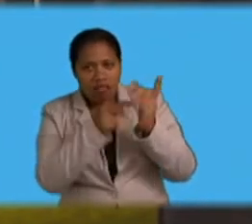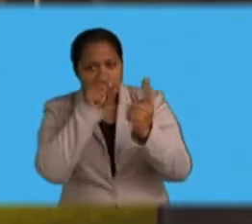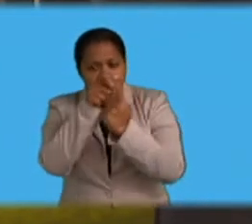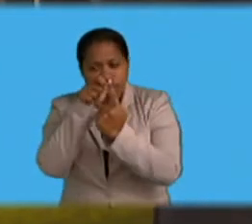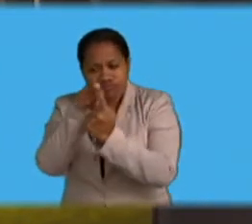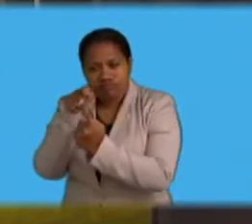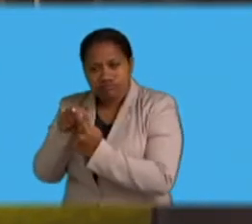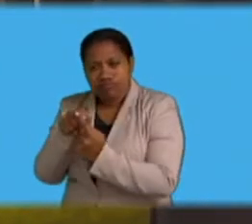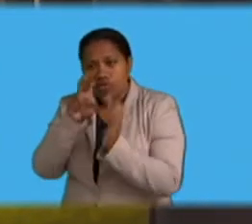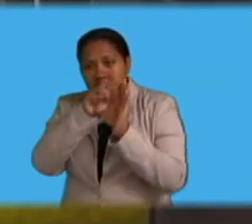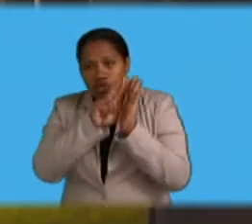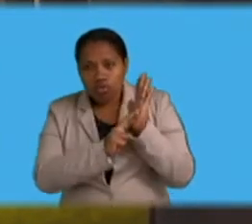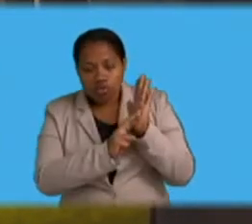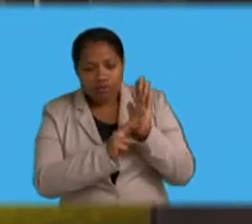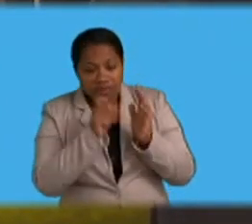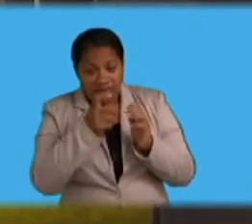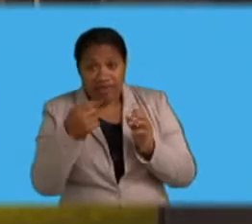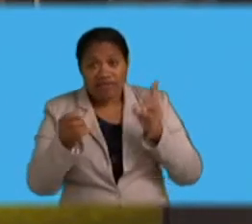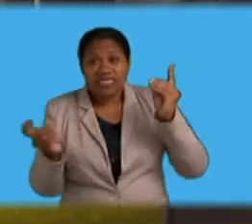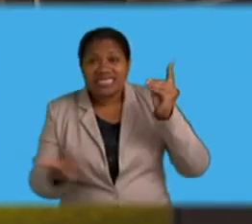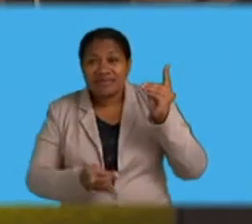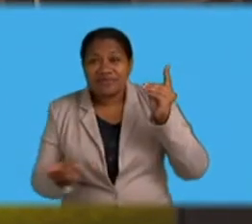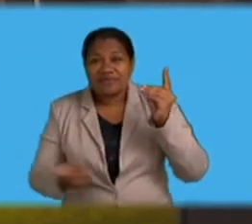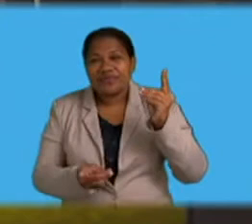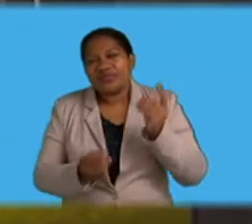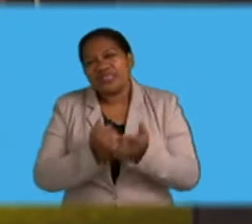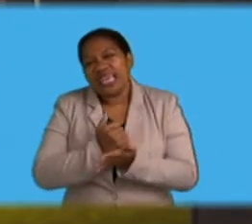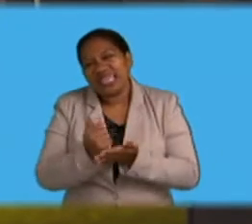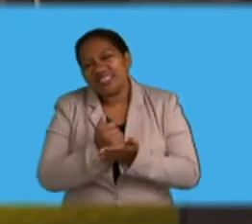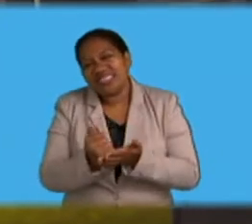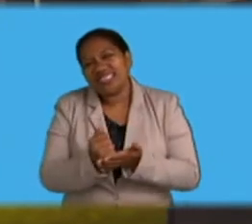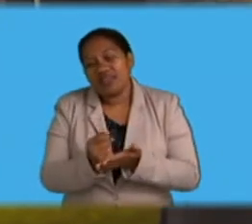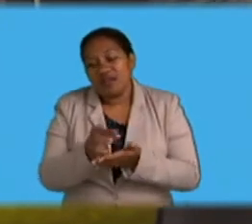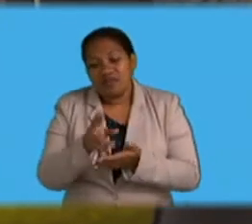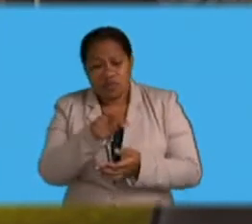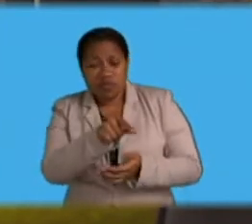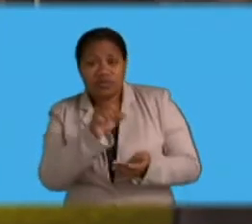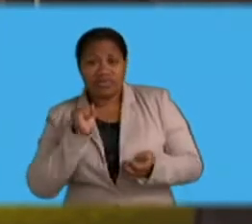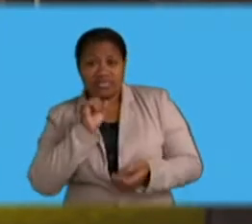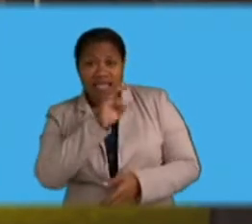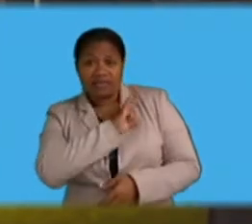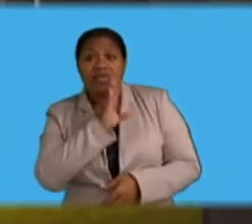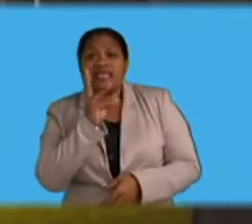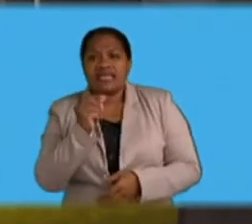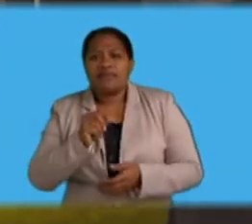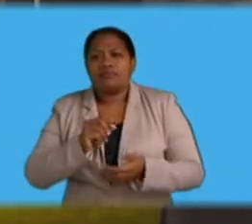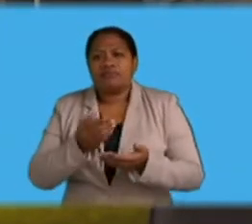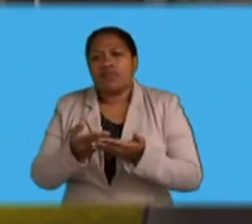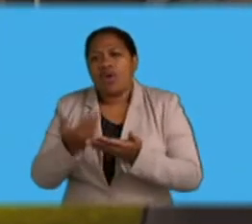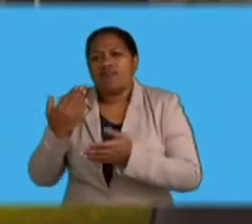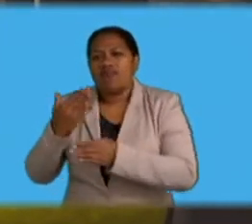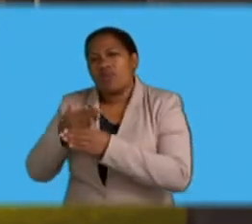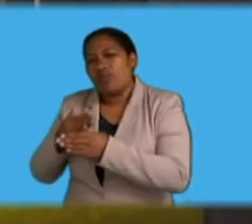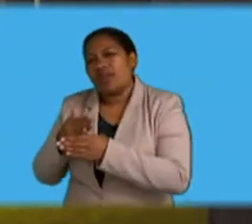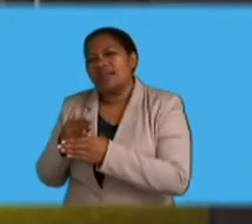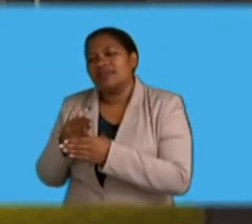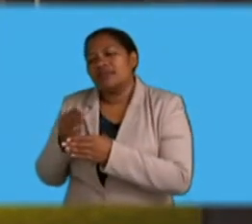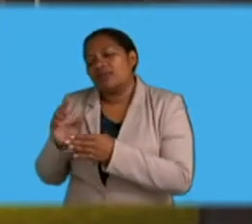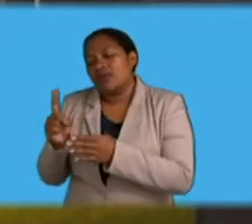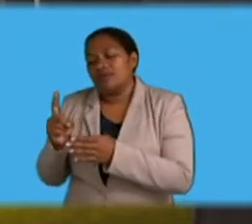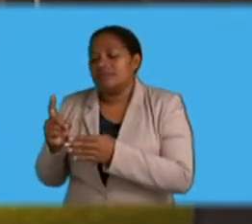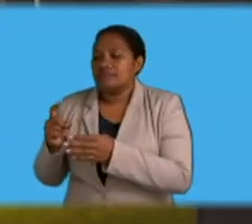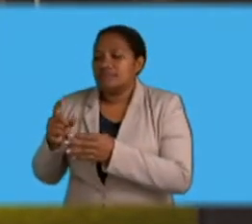against the staff, some of them were suspended without pay, some were suspended with pay, some were suspended with half a